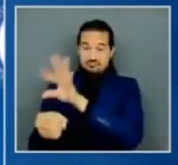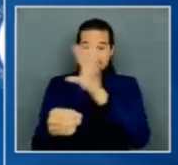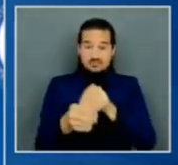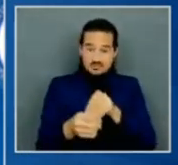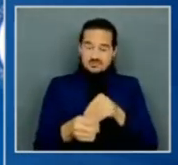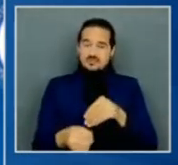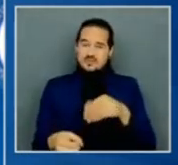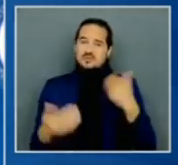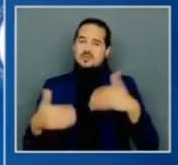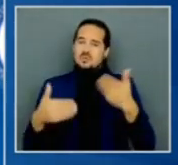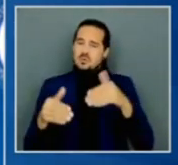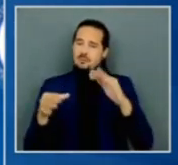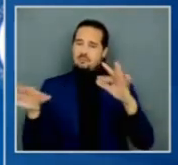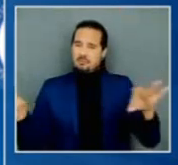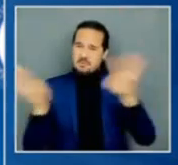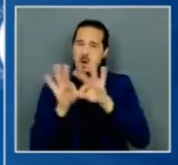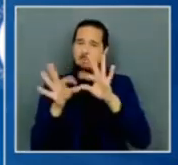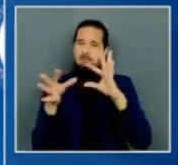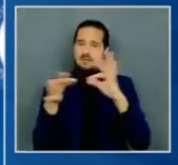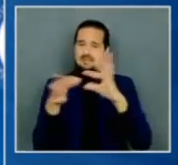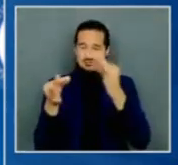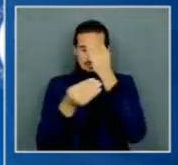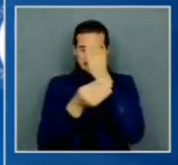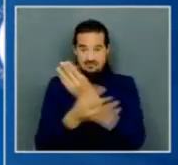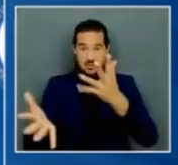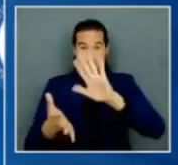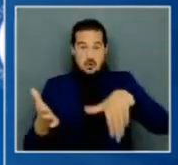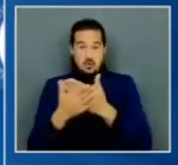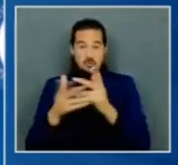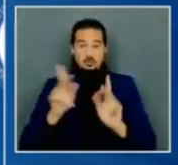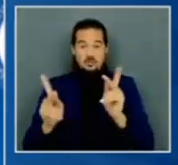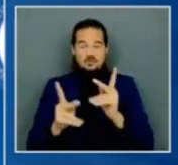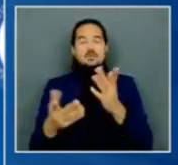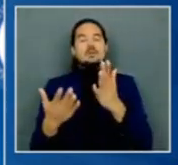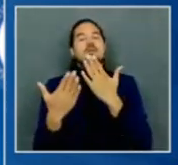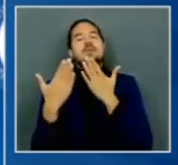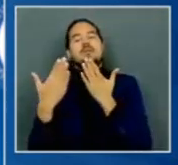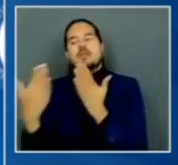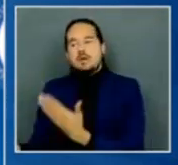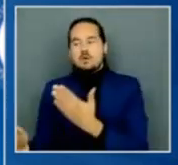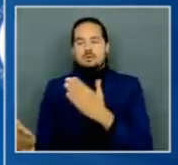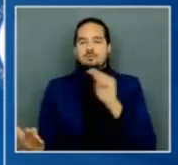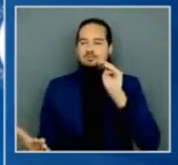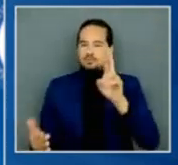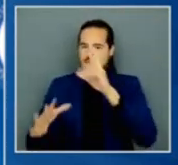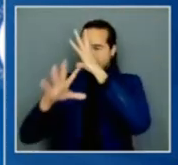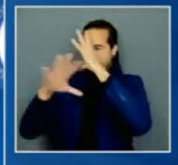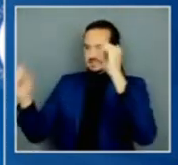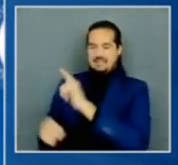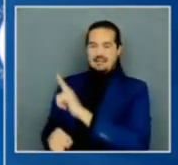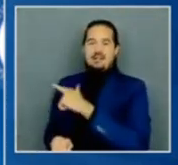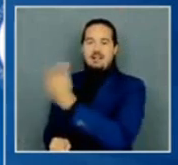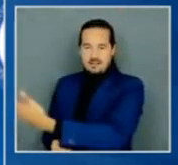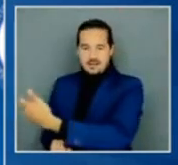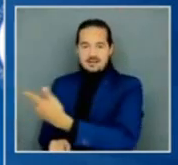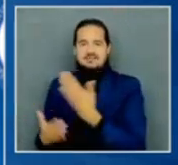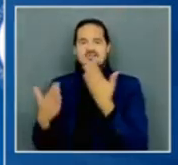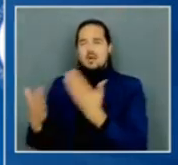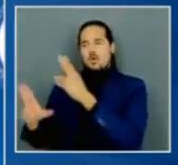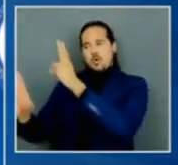thinking about the message that today's announcement is sending to them. So thank you, Mr. President-elect. Thank you